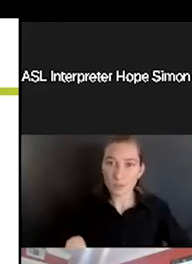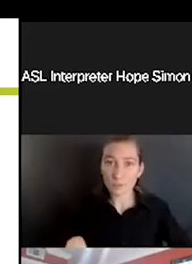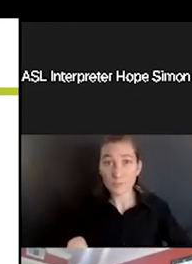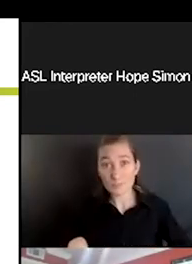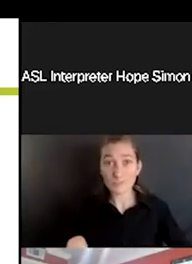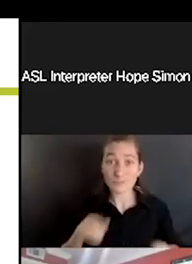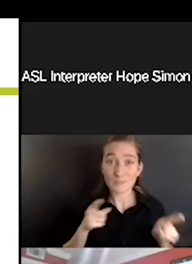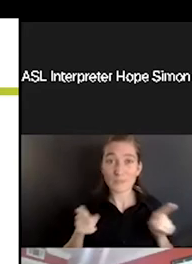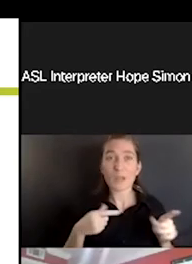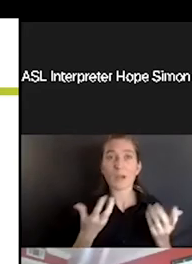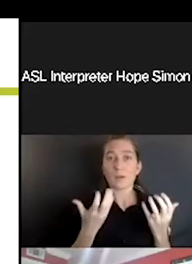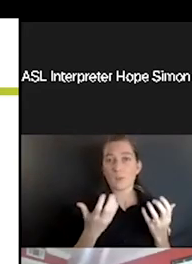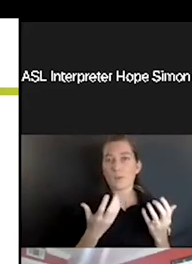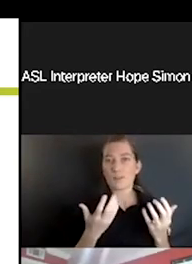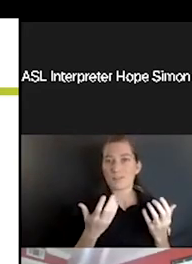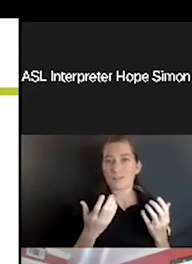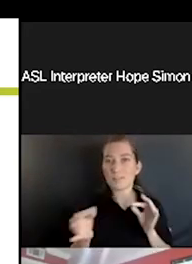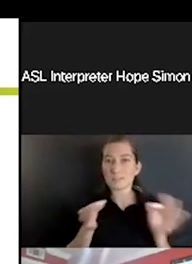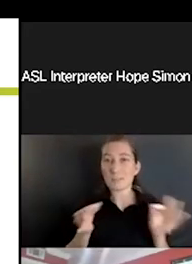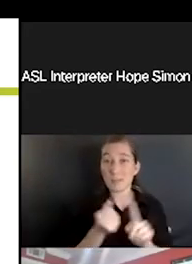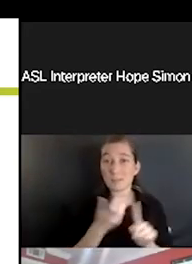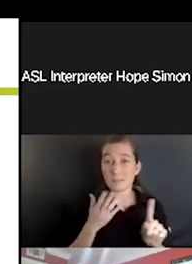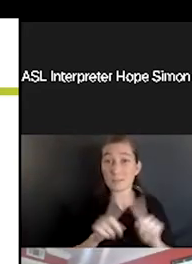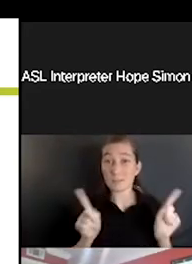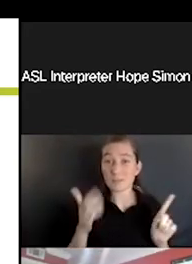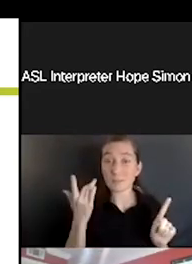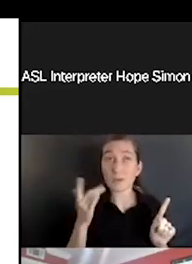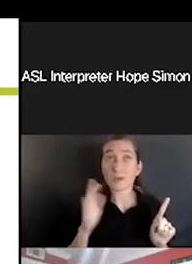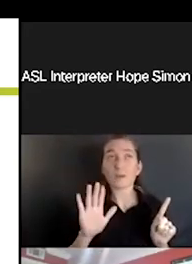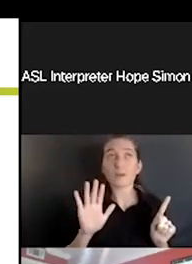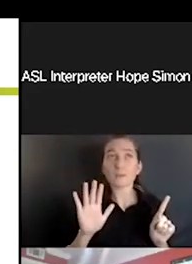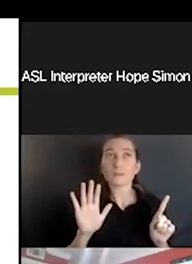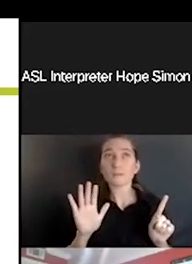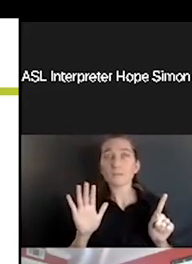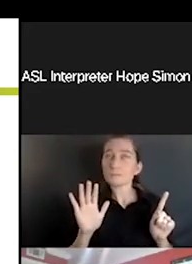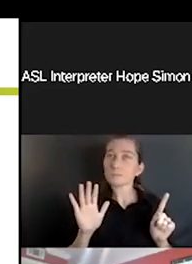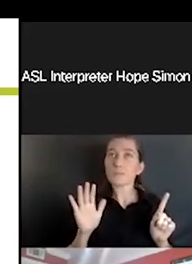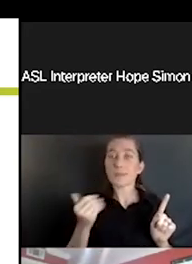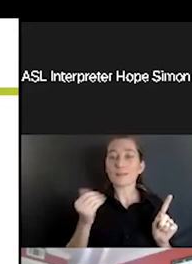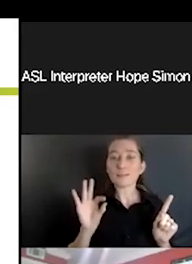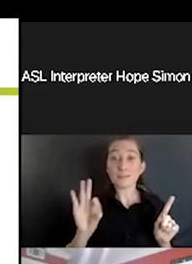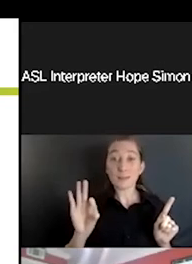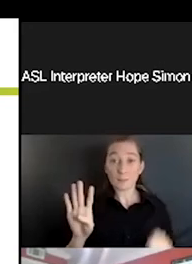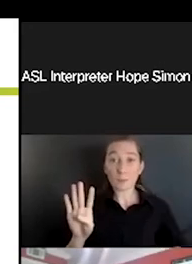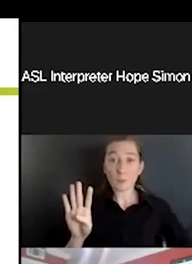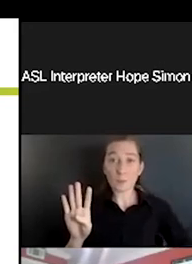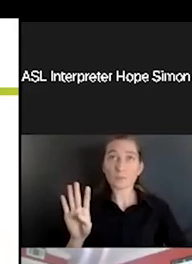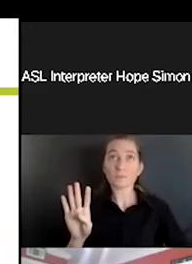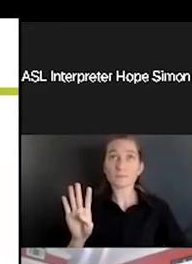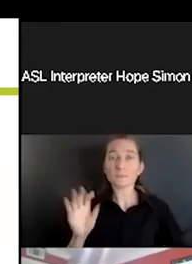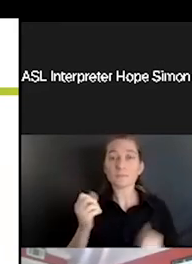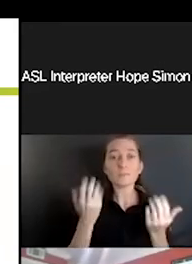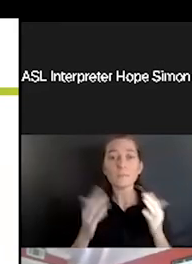that distinction is because after 1994, a lot of the buildings that were damaged, actually, there were ordinances